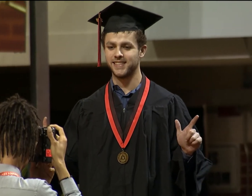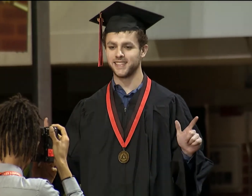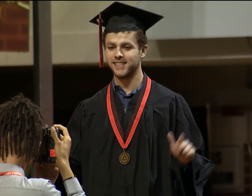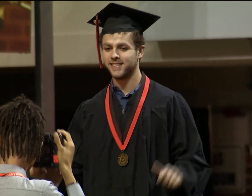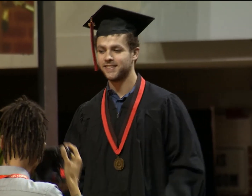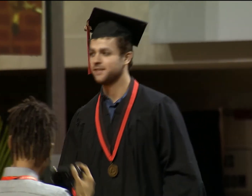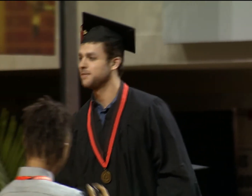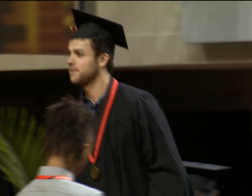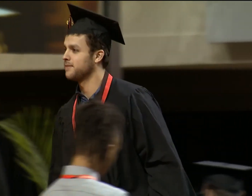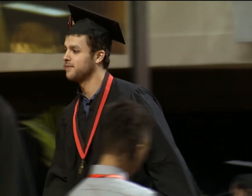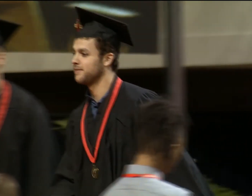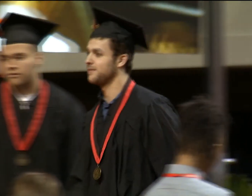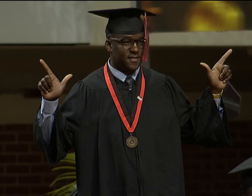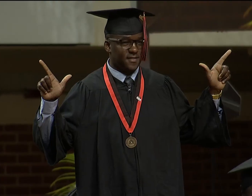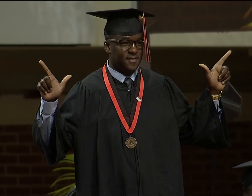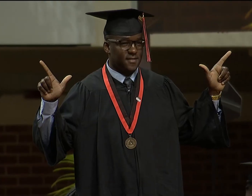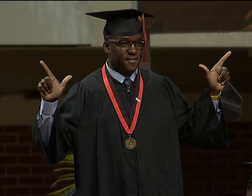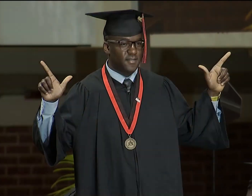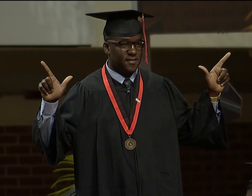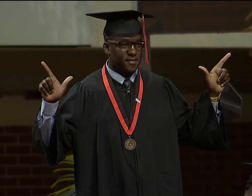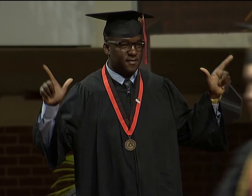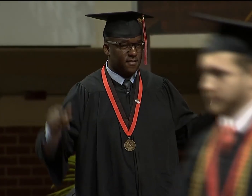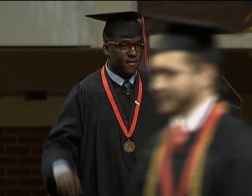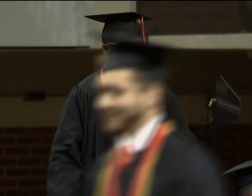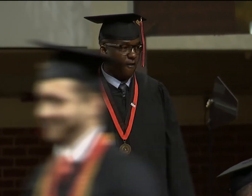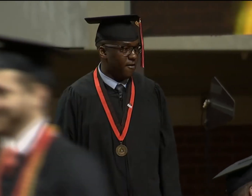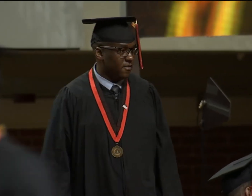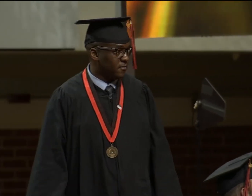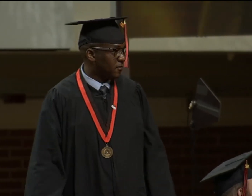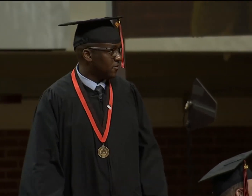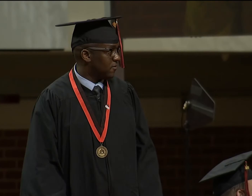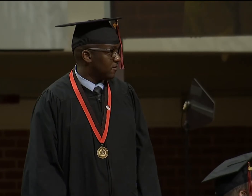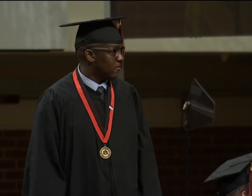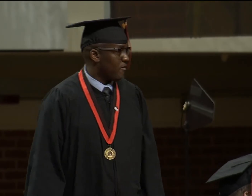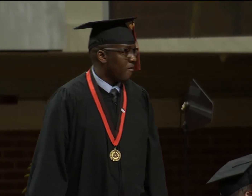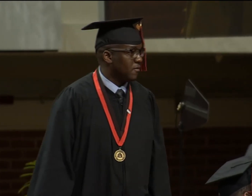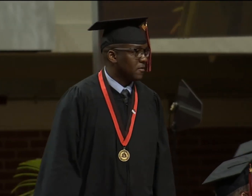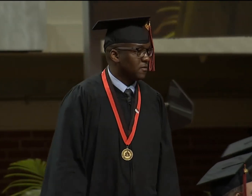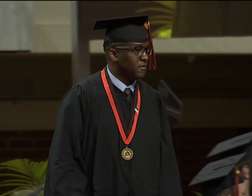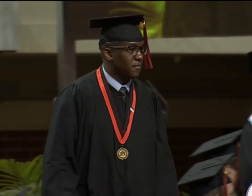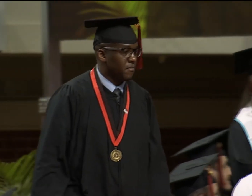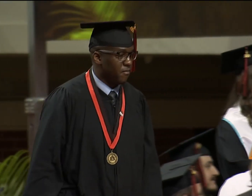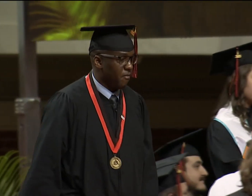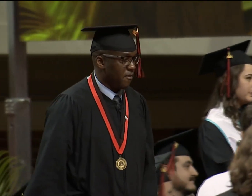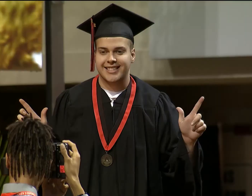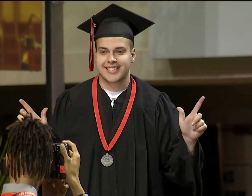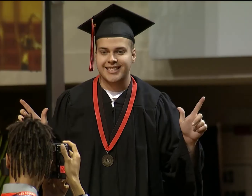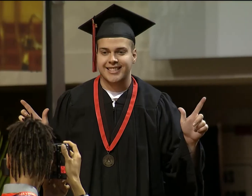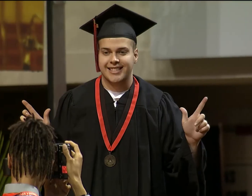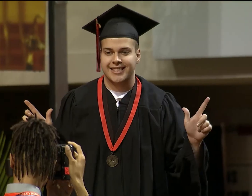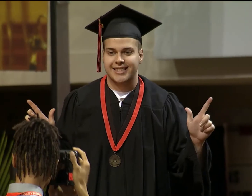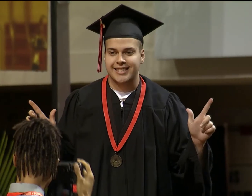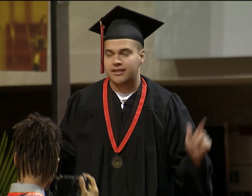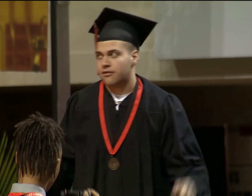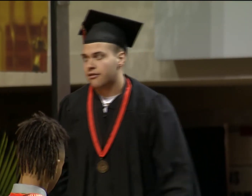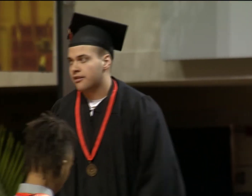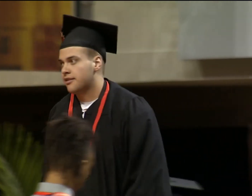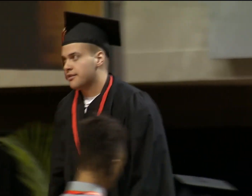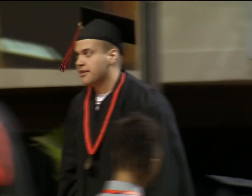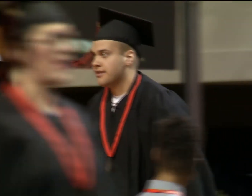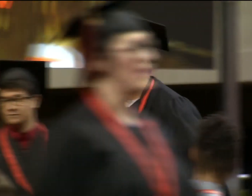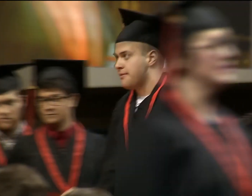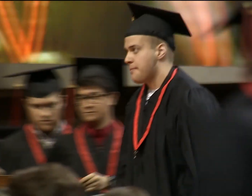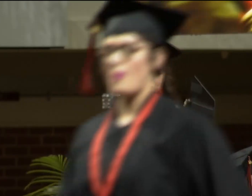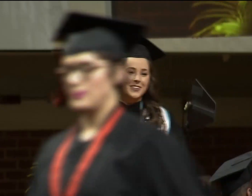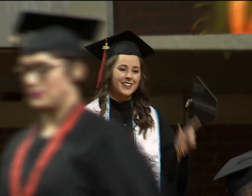Zachary Lee Green. Floyd Philip George Harrison. Tristan